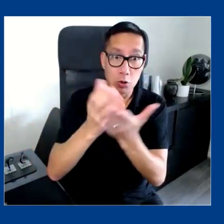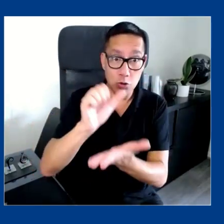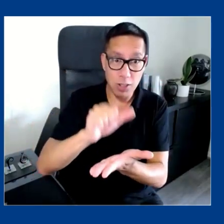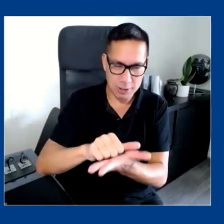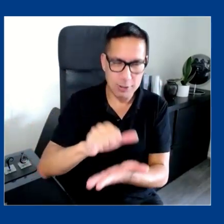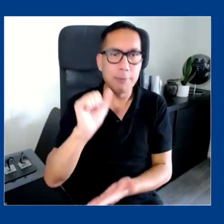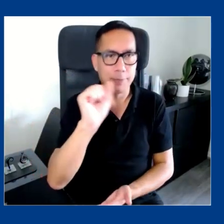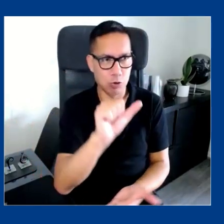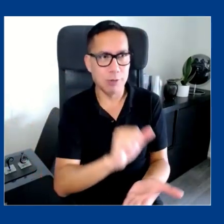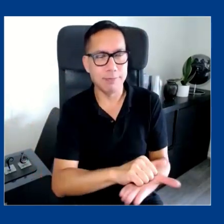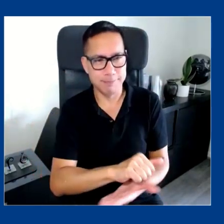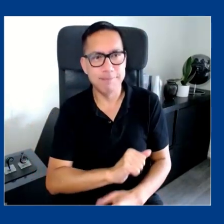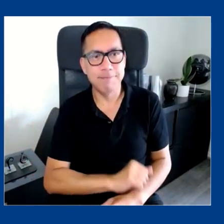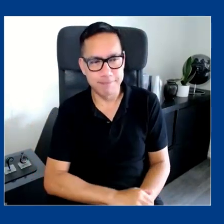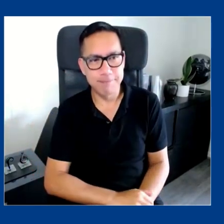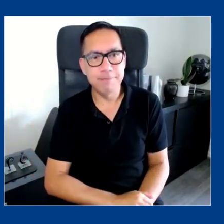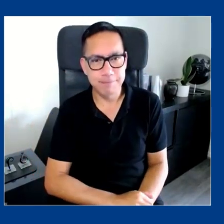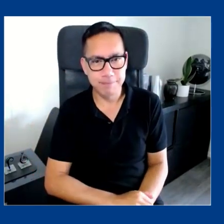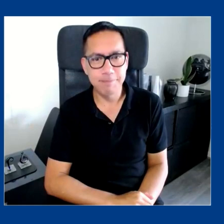it. Yeah.